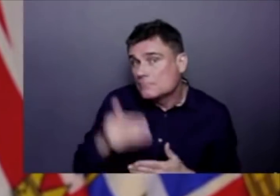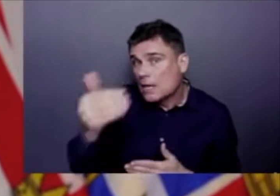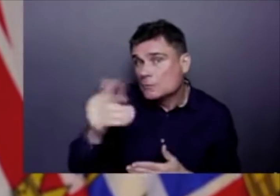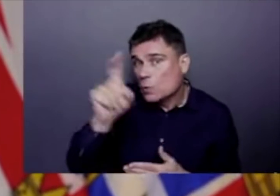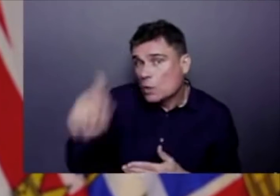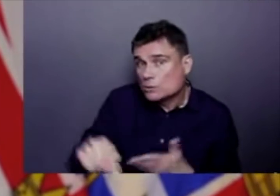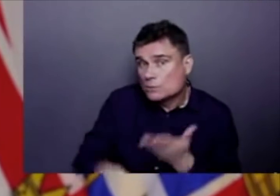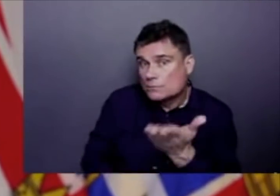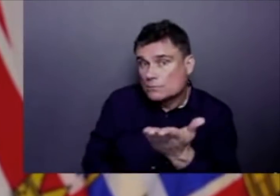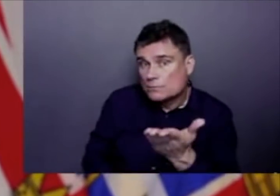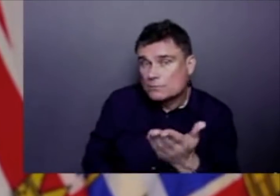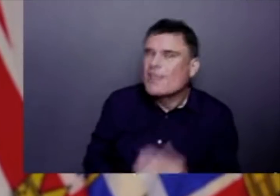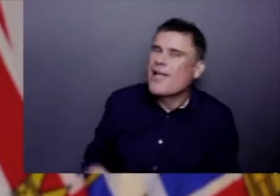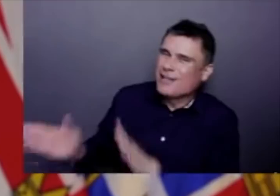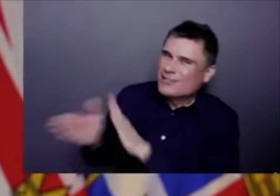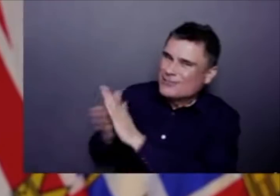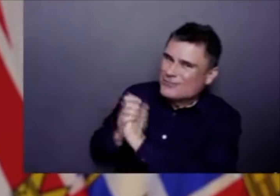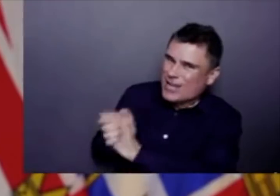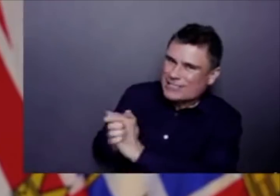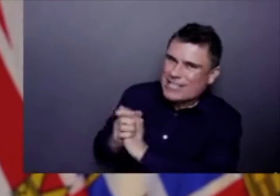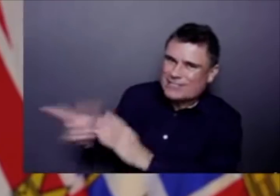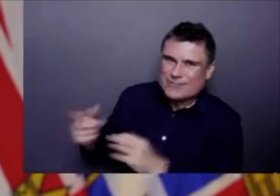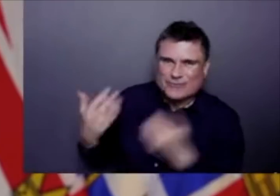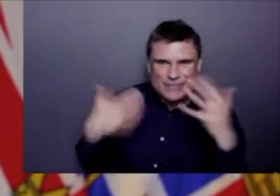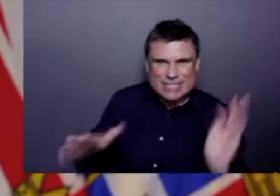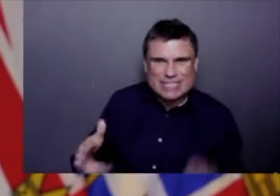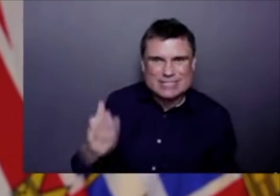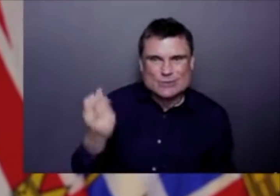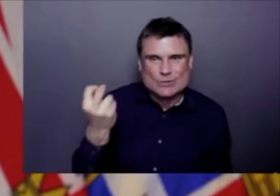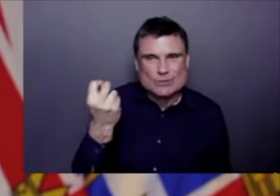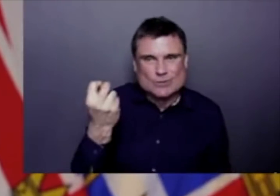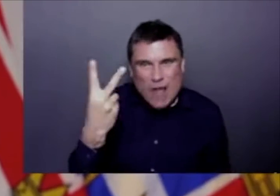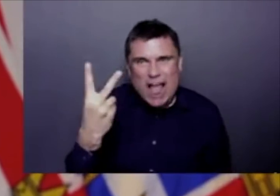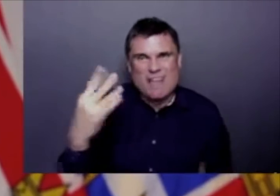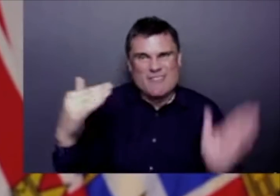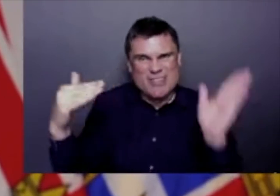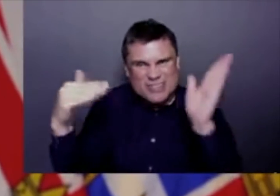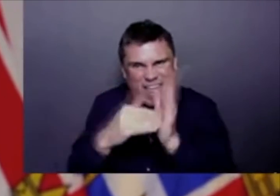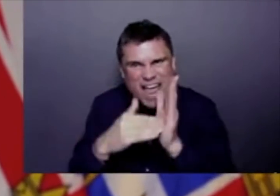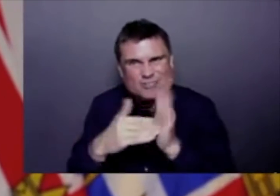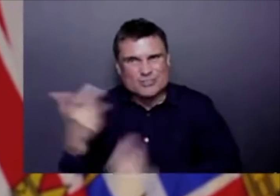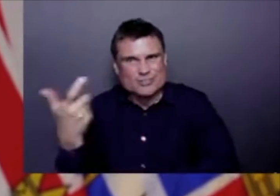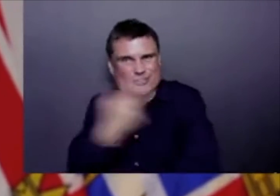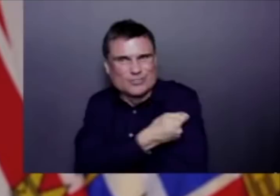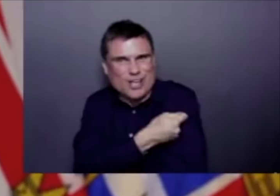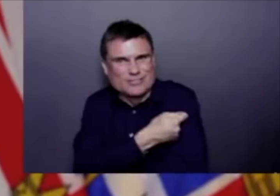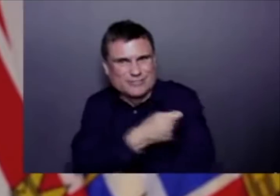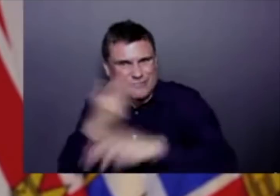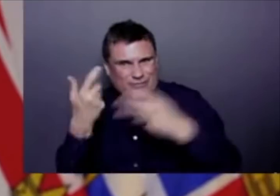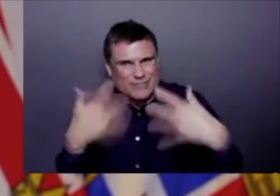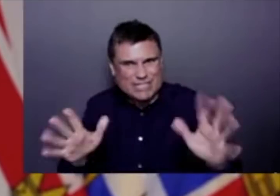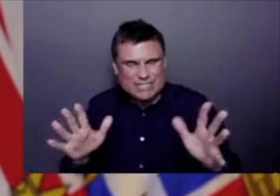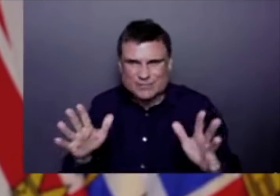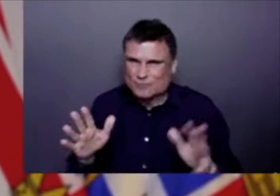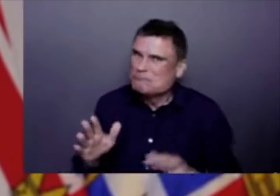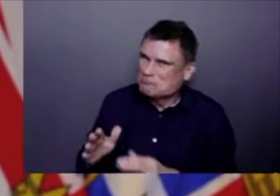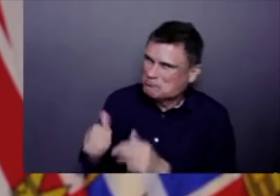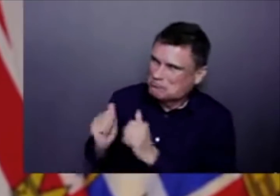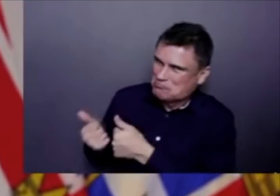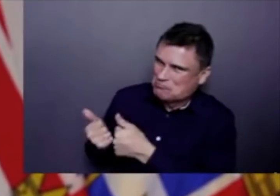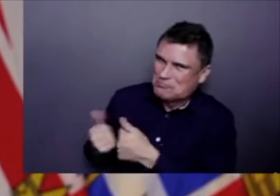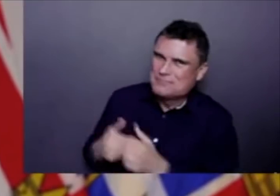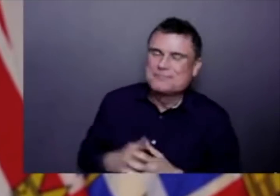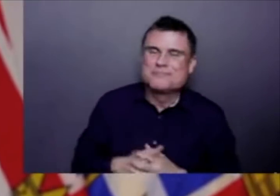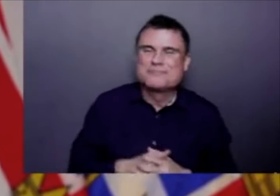arms. That's fantastic. Yesterday, the BC Nurses Union criticized the rollout, stating they had knowledge of unnamed